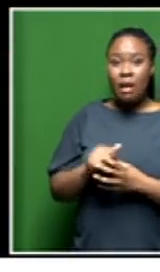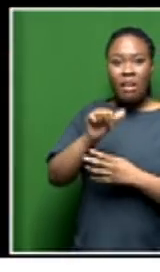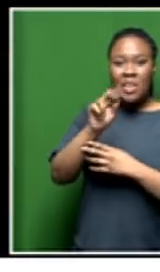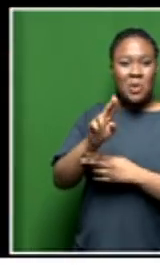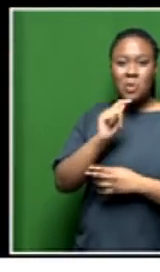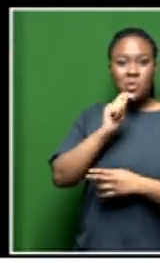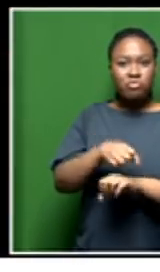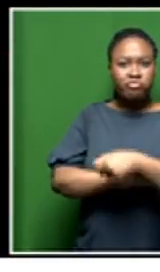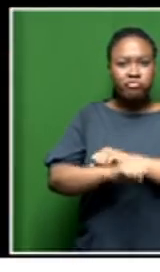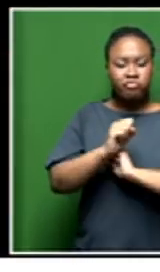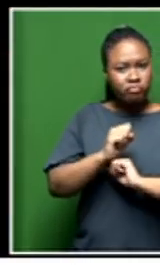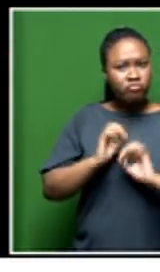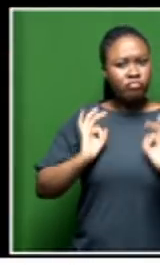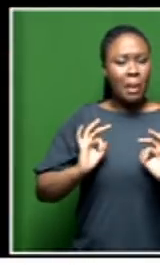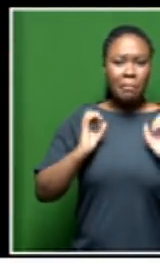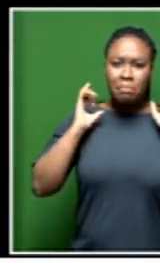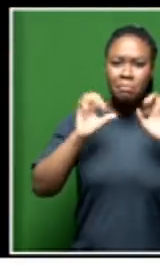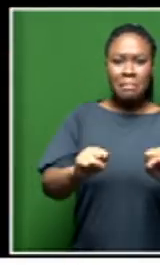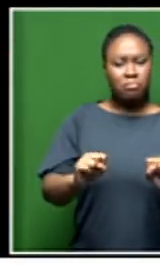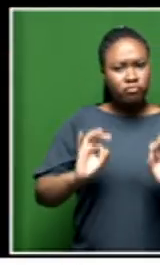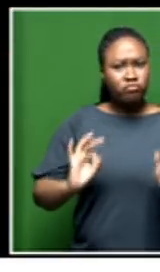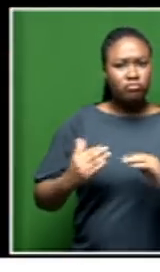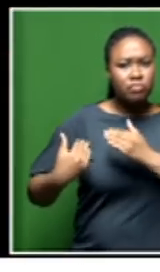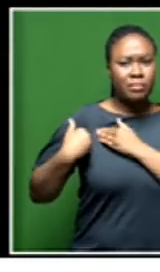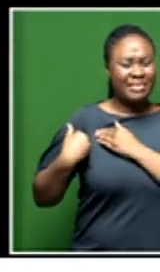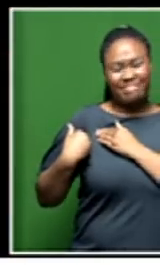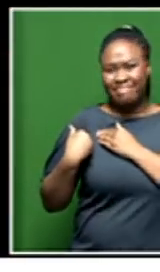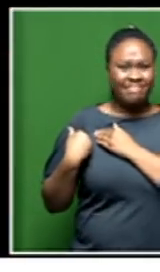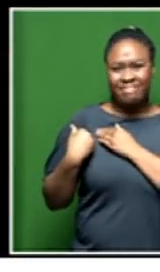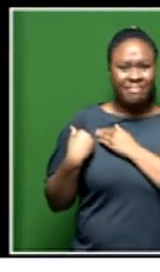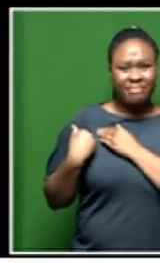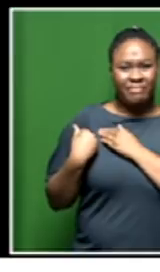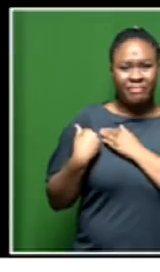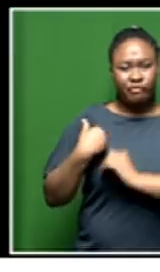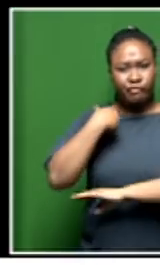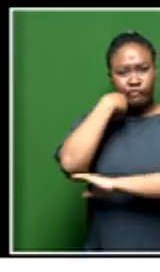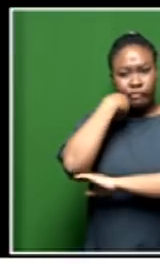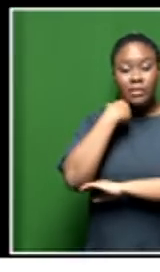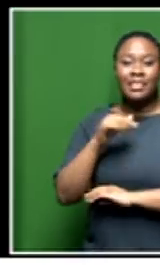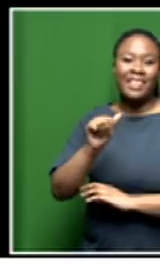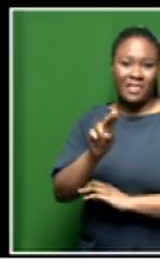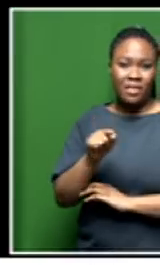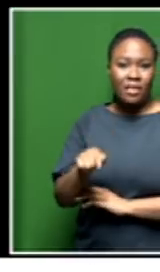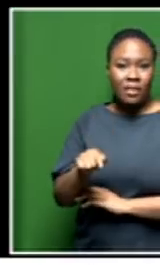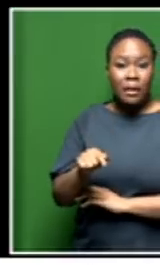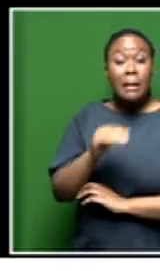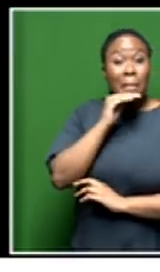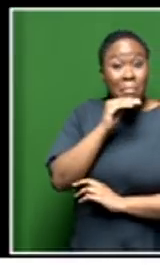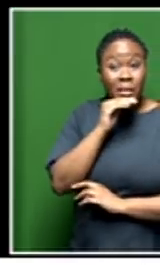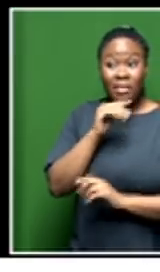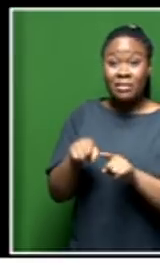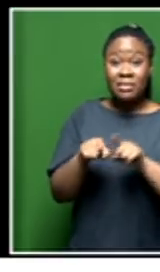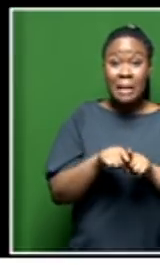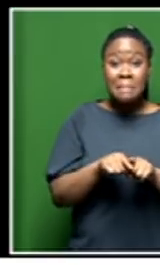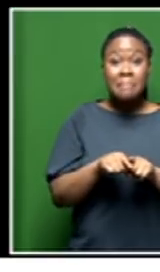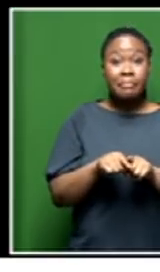charge. Also, it gives us a narrative that the regional organization, the ECOWAS, does not speak to the AU. And